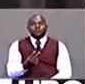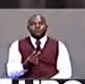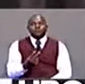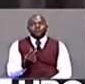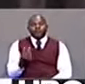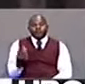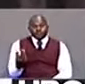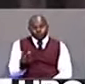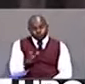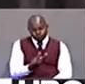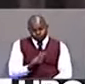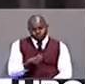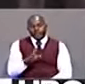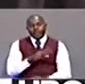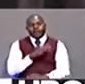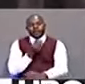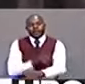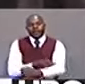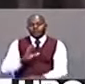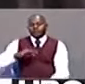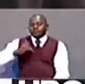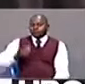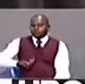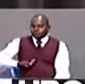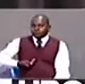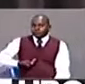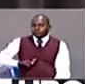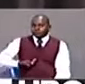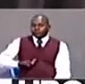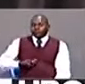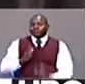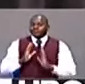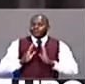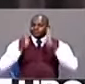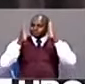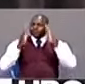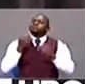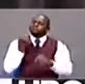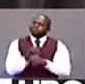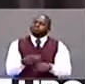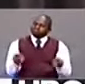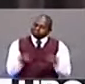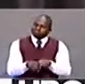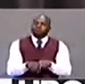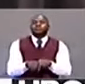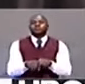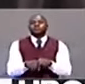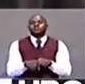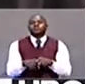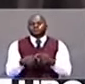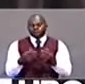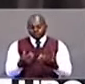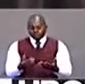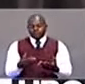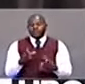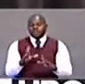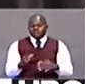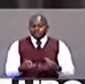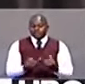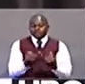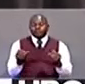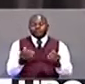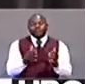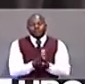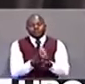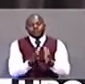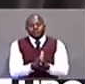we empower women? The Archbishop did just that. And the information I wanted